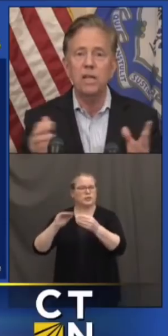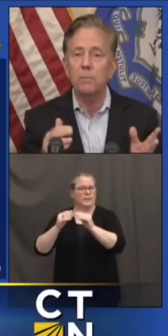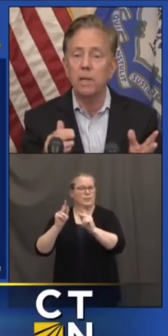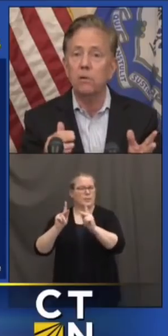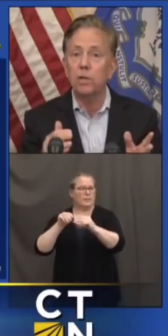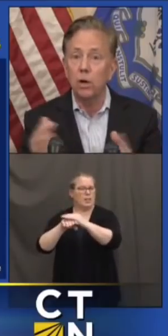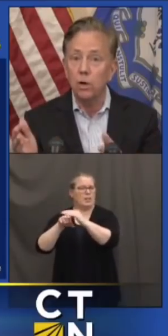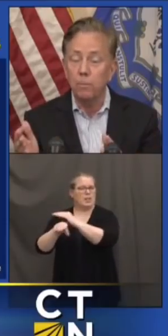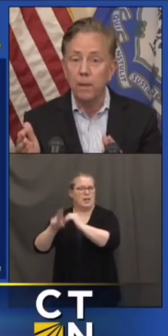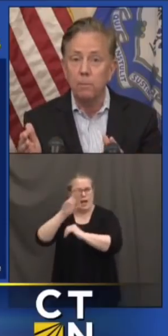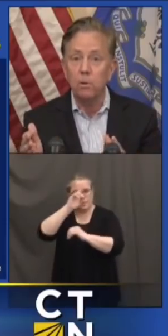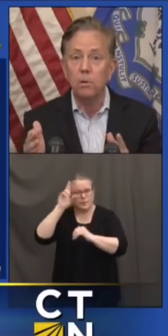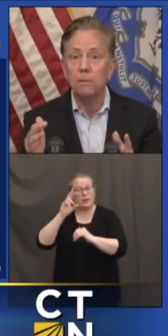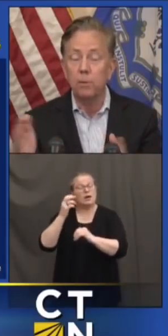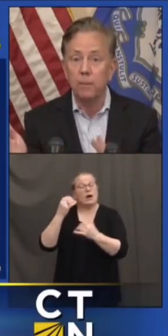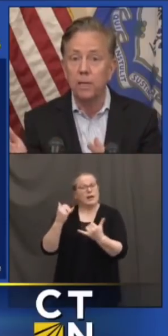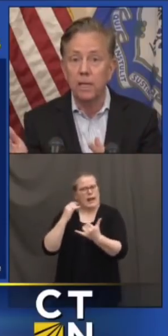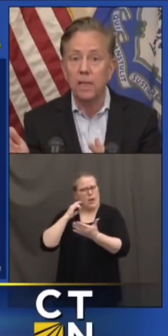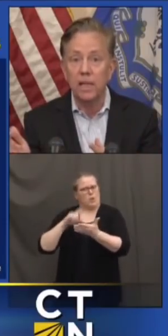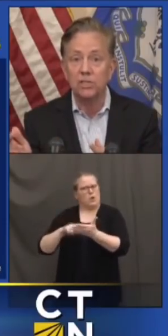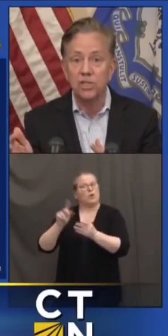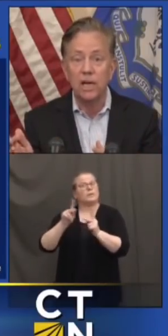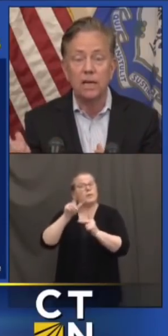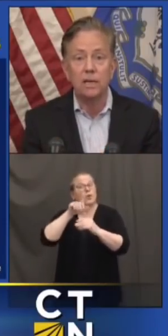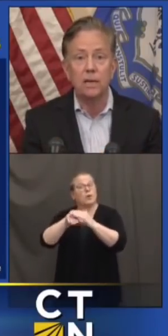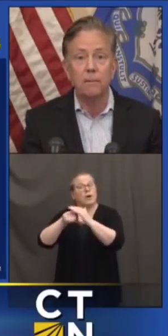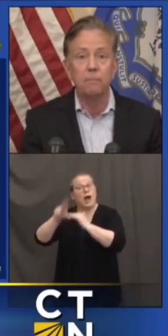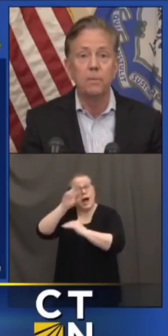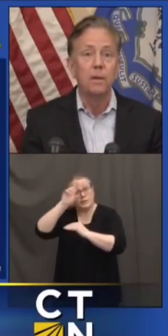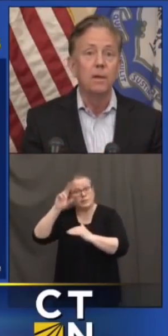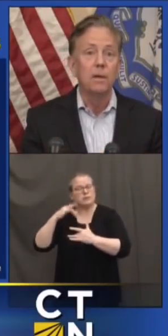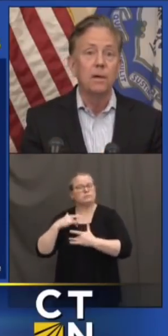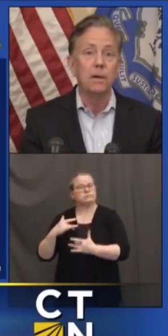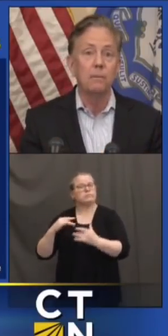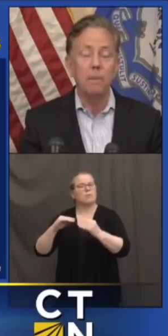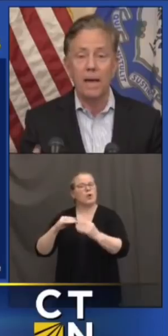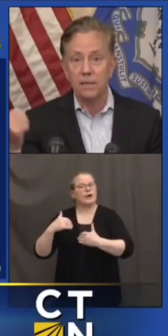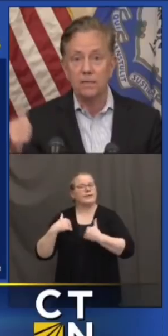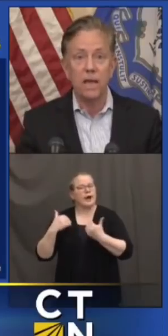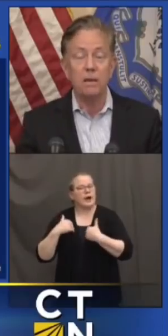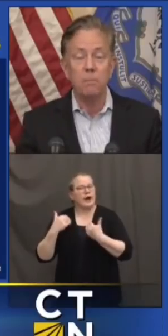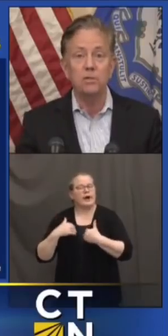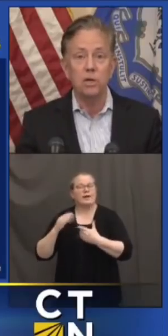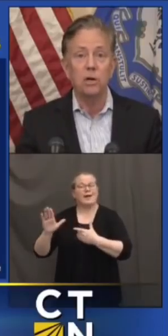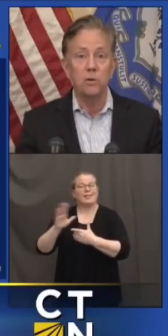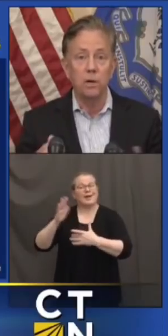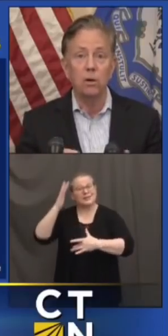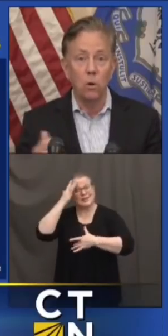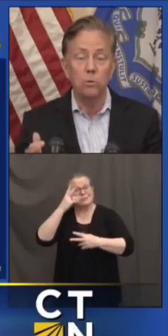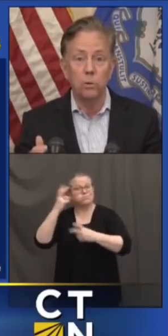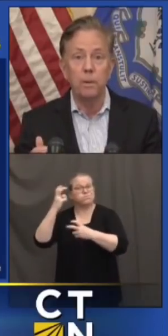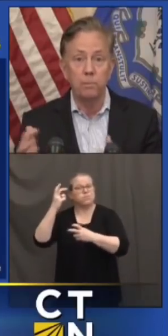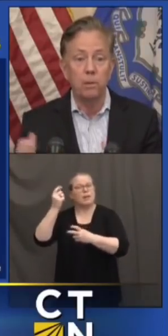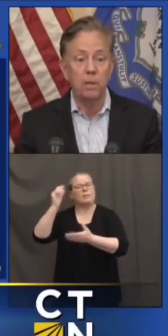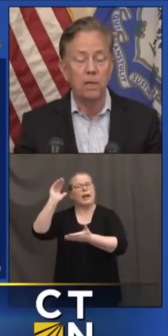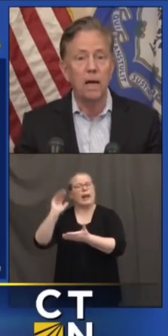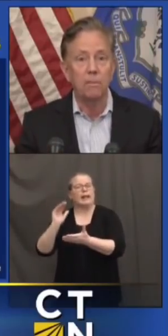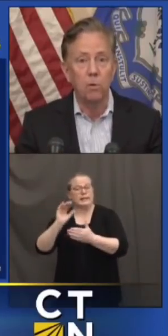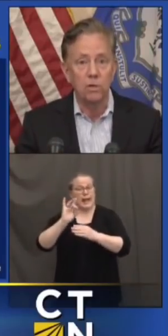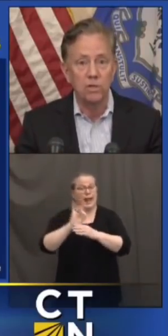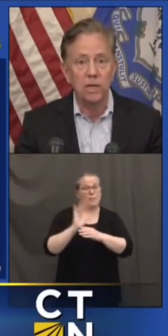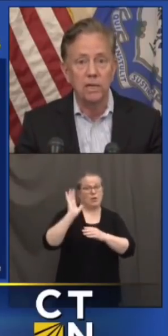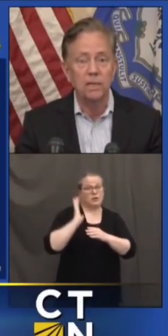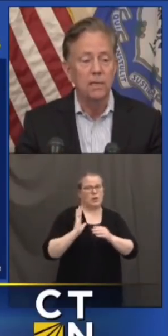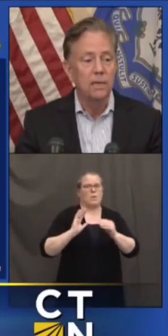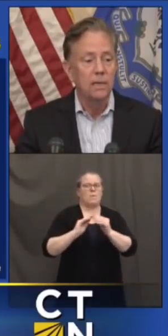these tend to be a little younger people and probably a little less sick. Back 8 months ago, there are older people and a lot